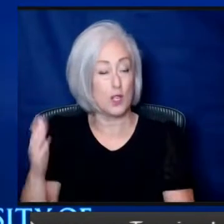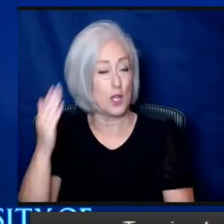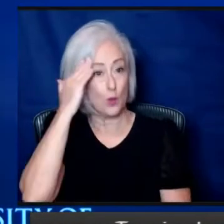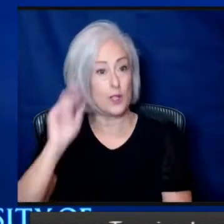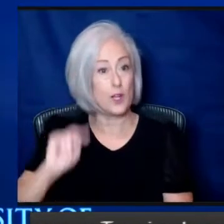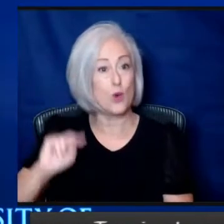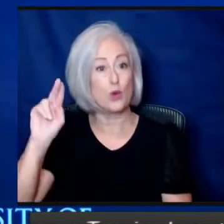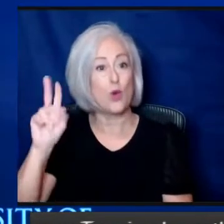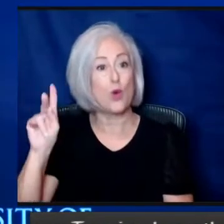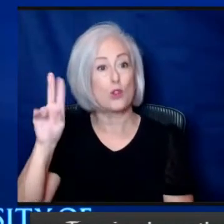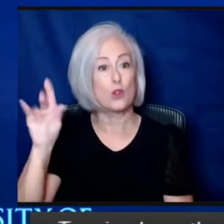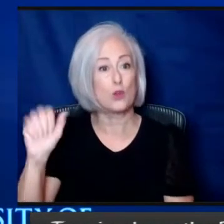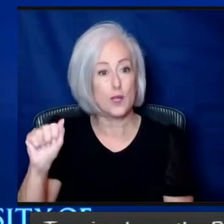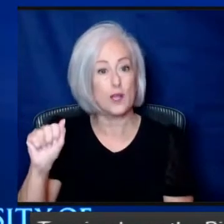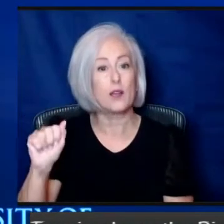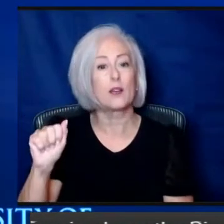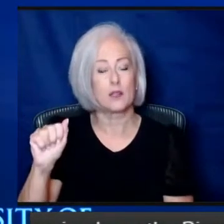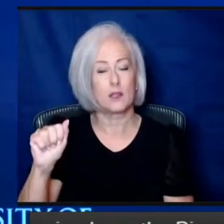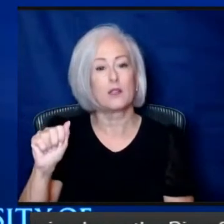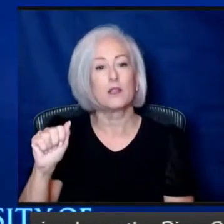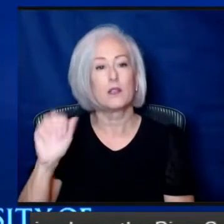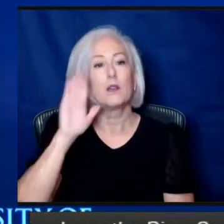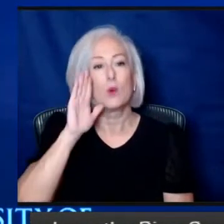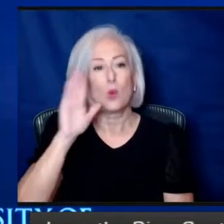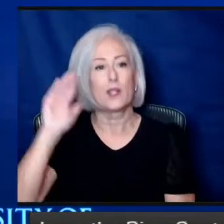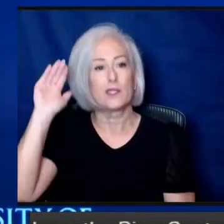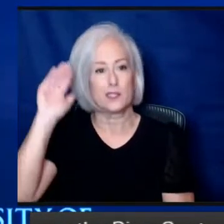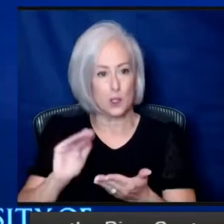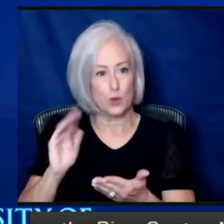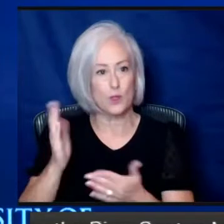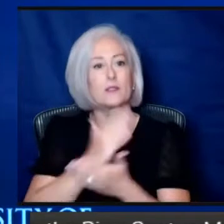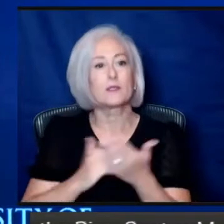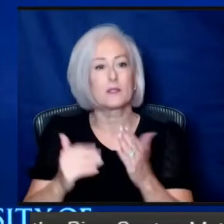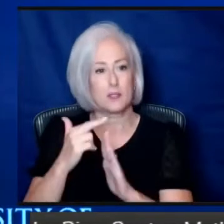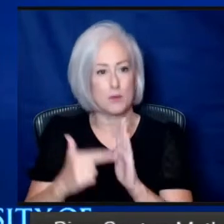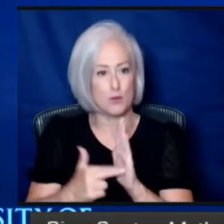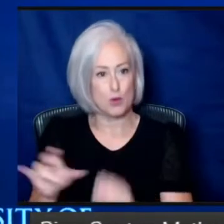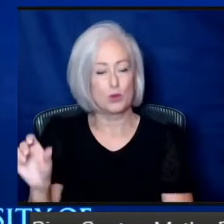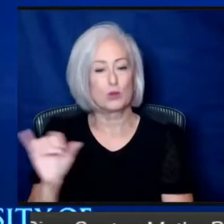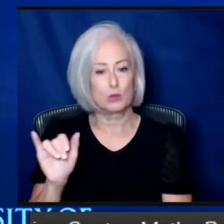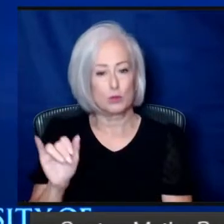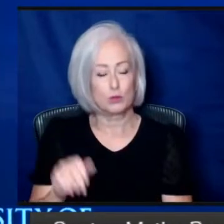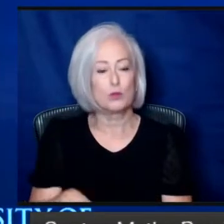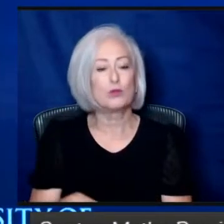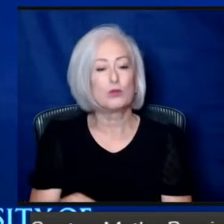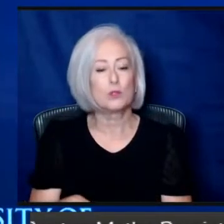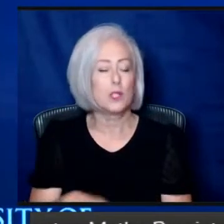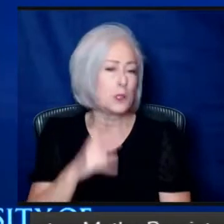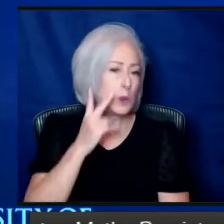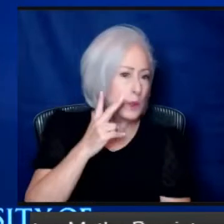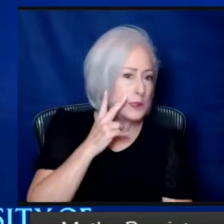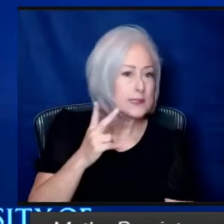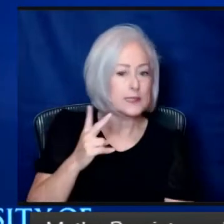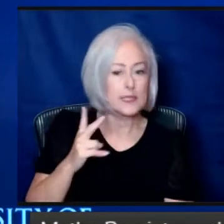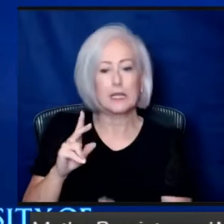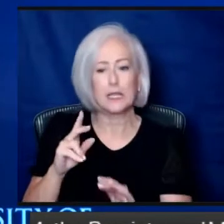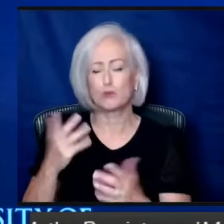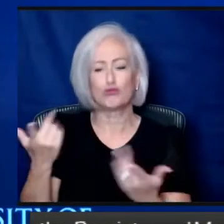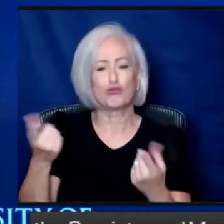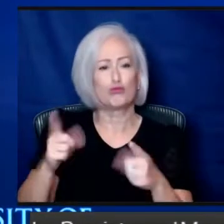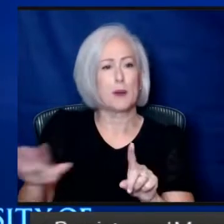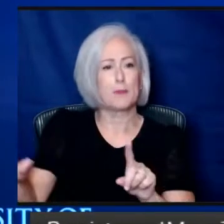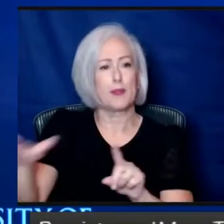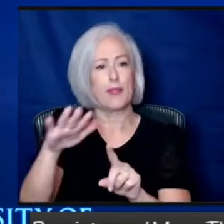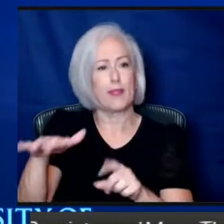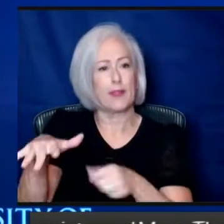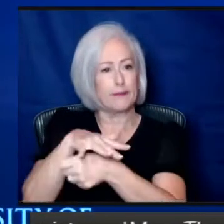be decreasing some of their restrictions. We'll see how it impacts that country itself as far as medical